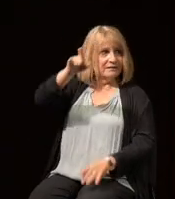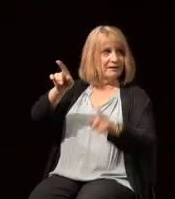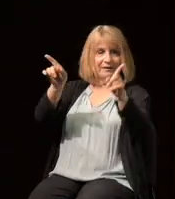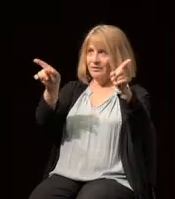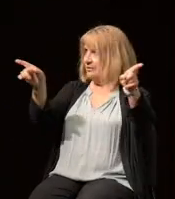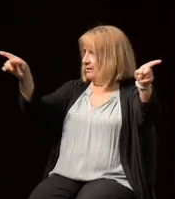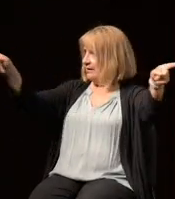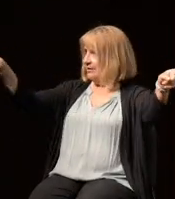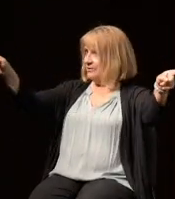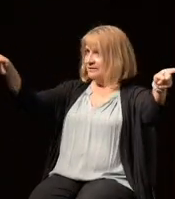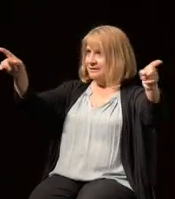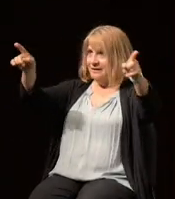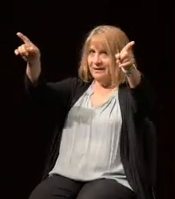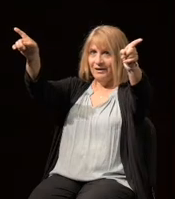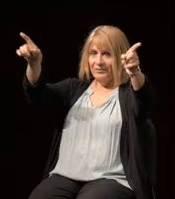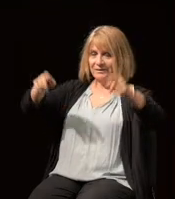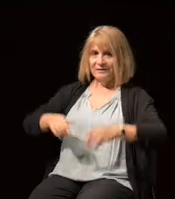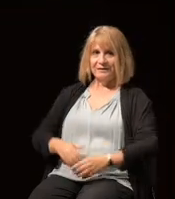the building.